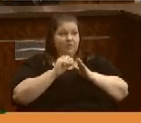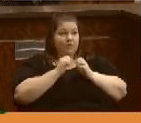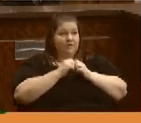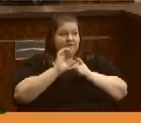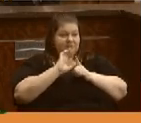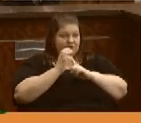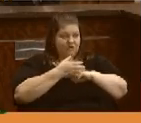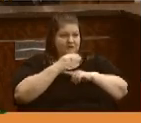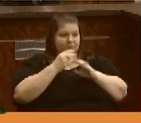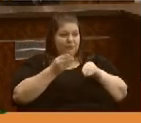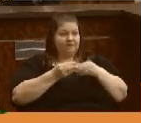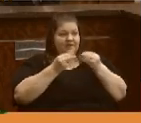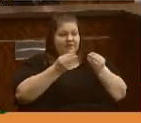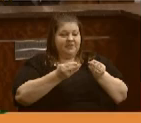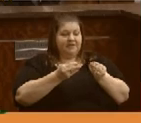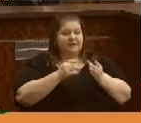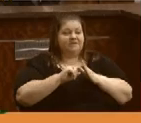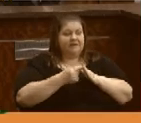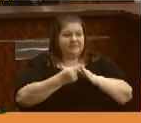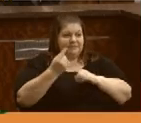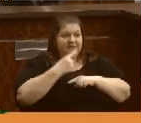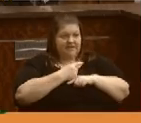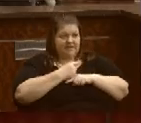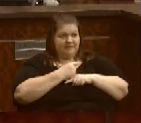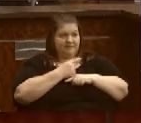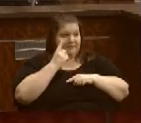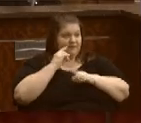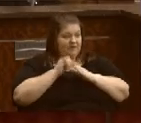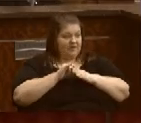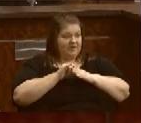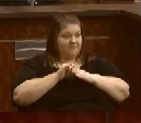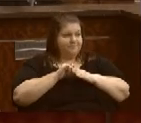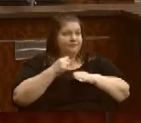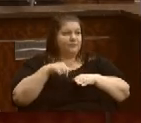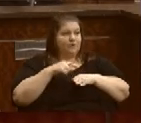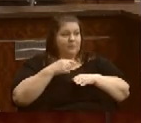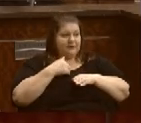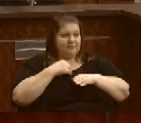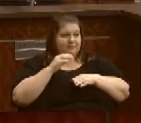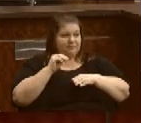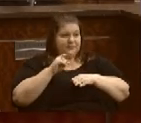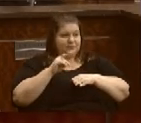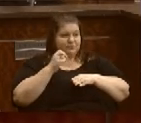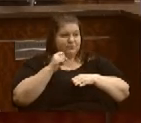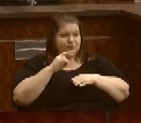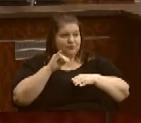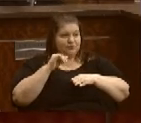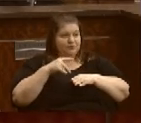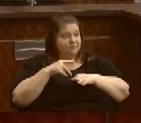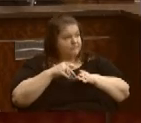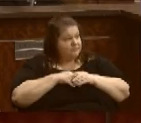date. And for that, we have Mr. Ship.